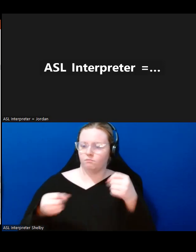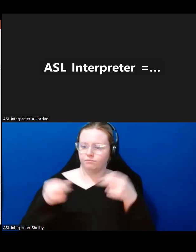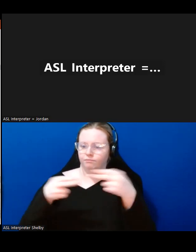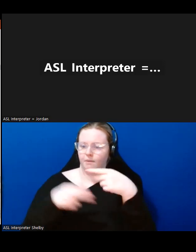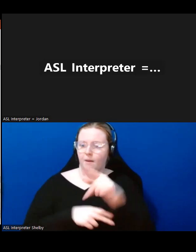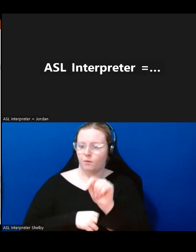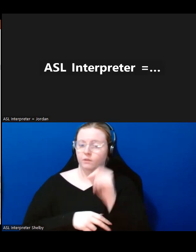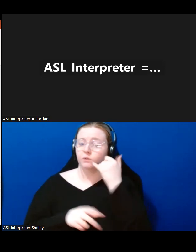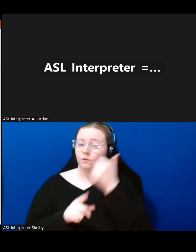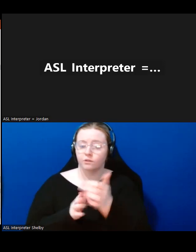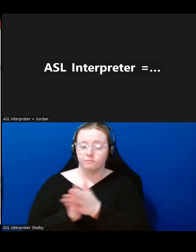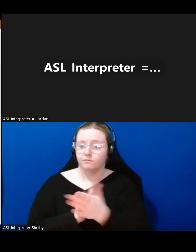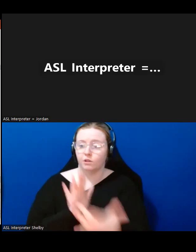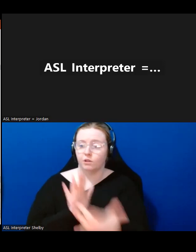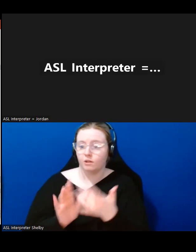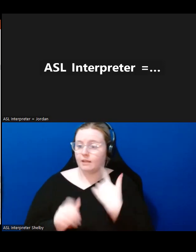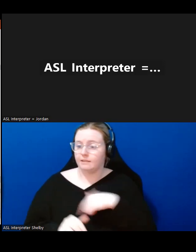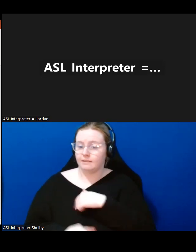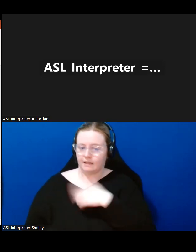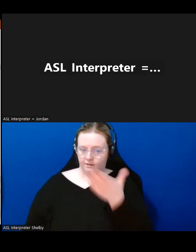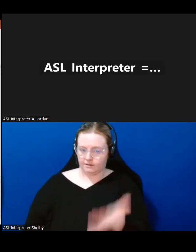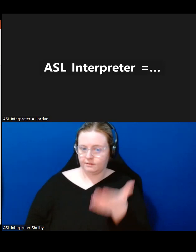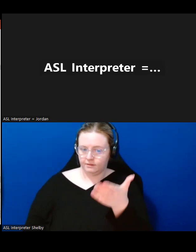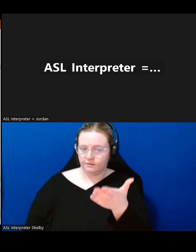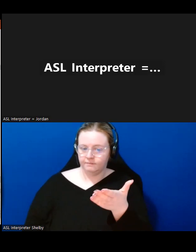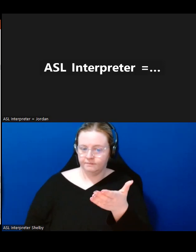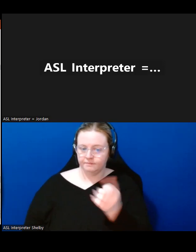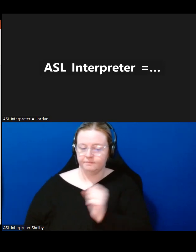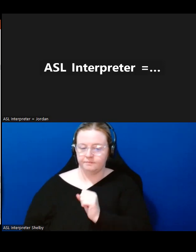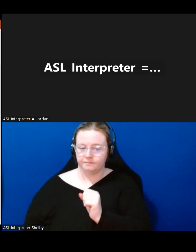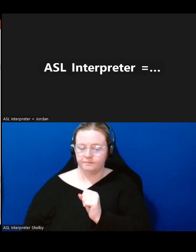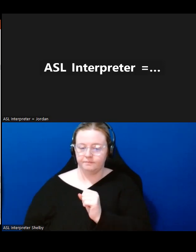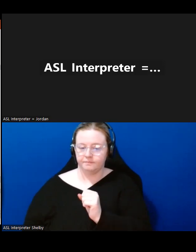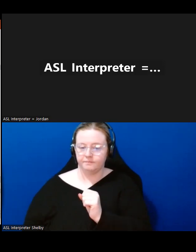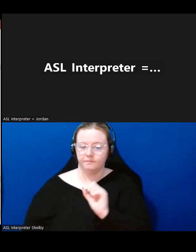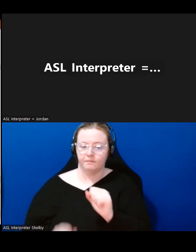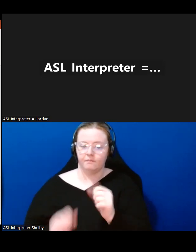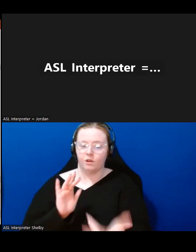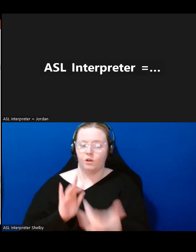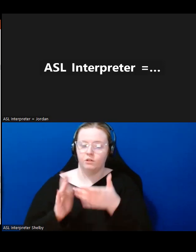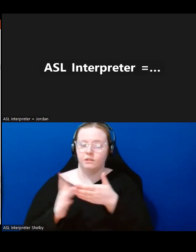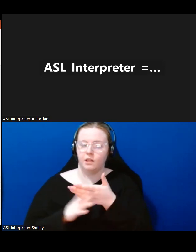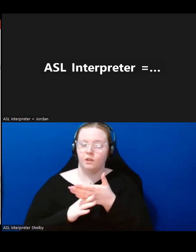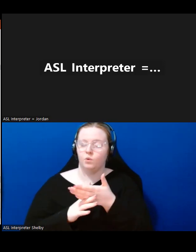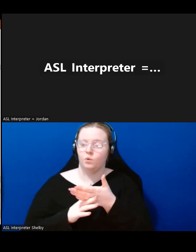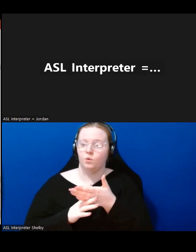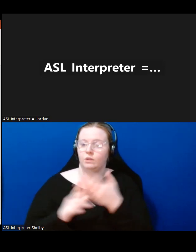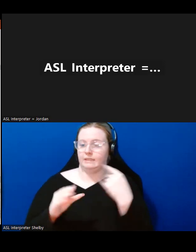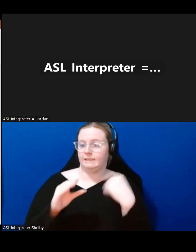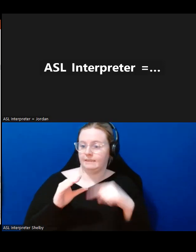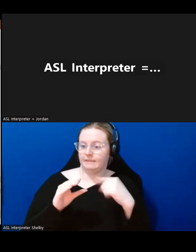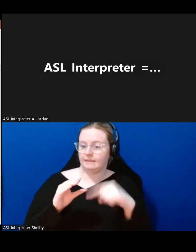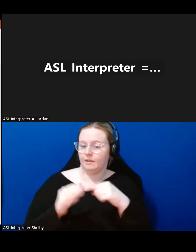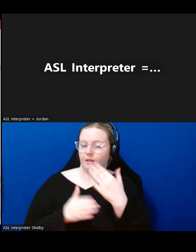us, you can reach out to us through our Health Authority email address. Some of the coalitions have